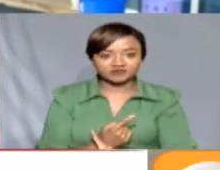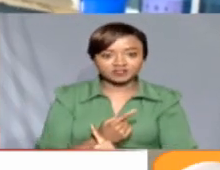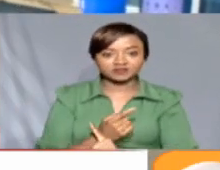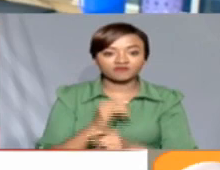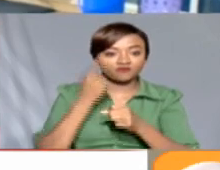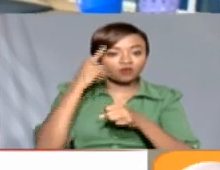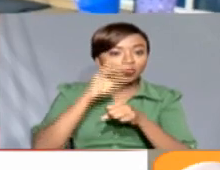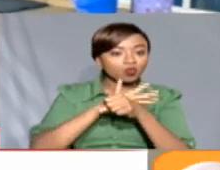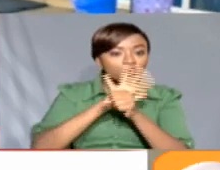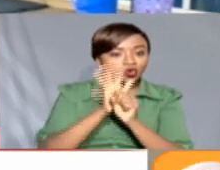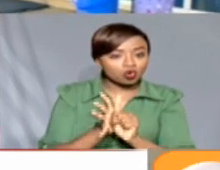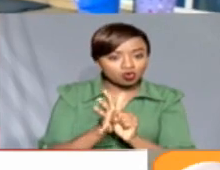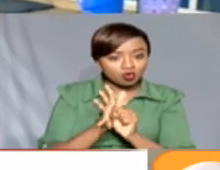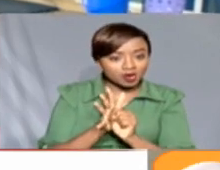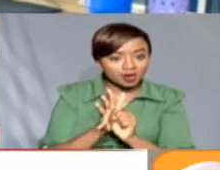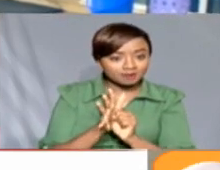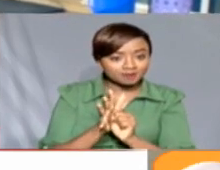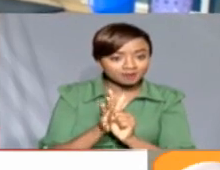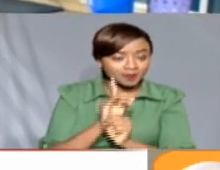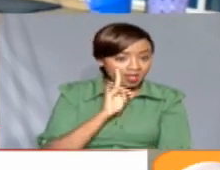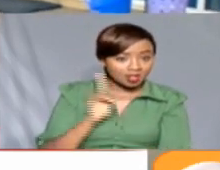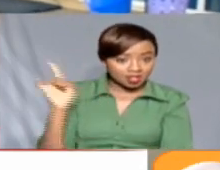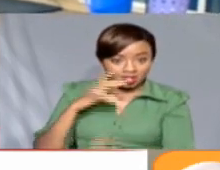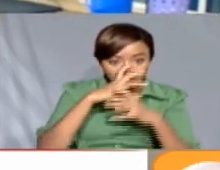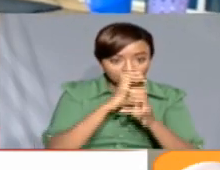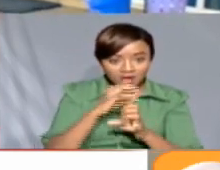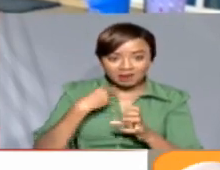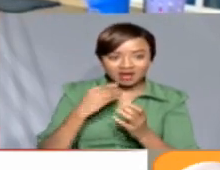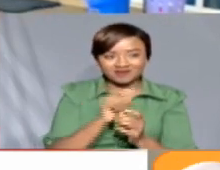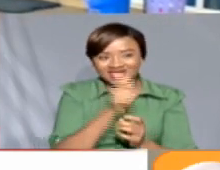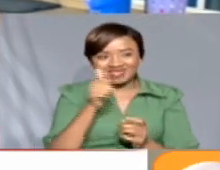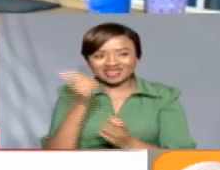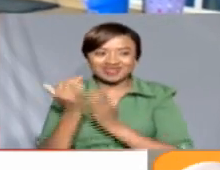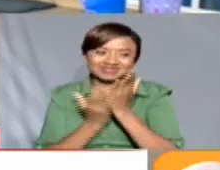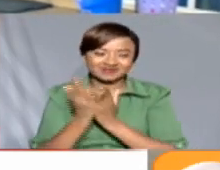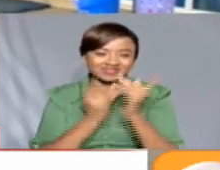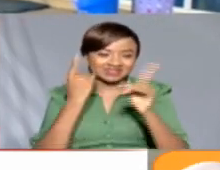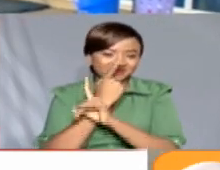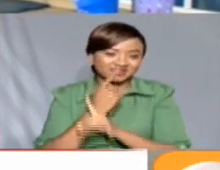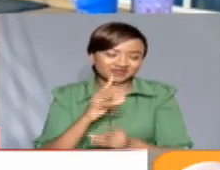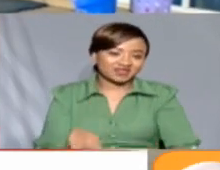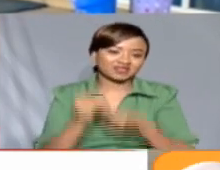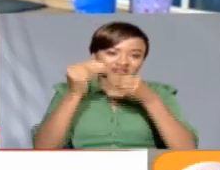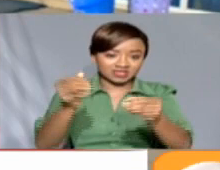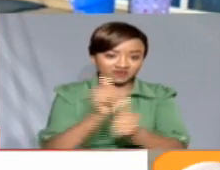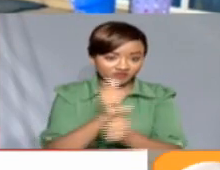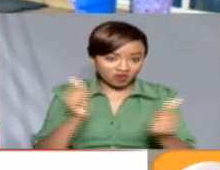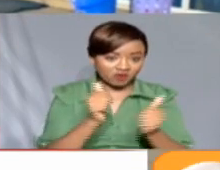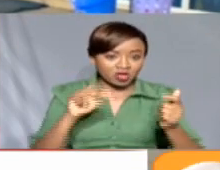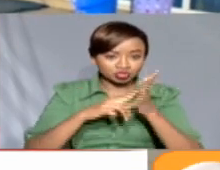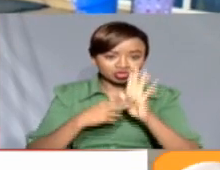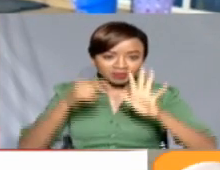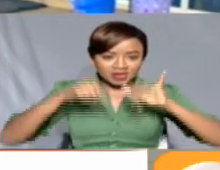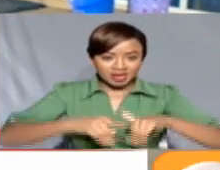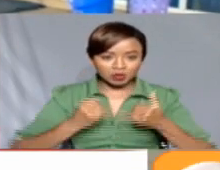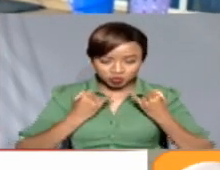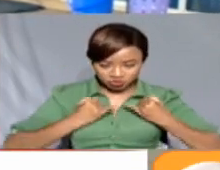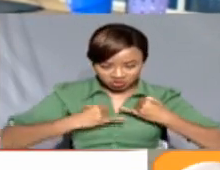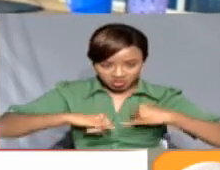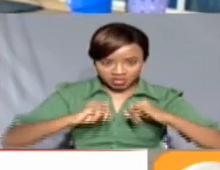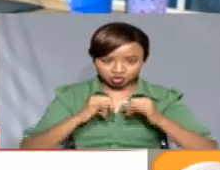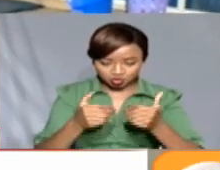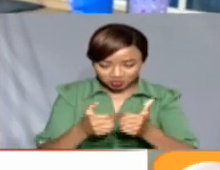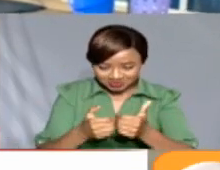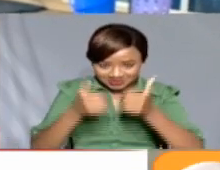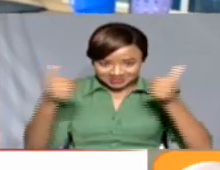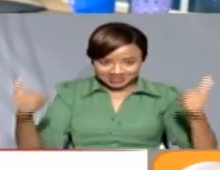testing. Now, as you can see, this is a lab that provides various other services, not just COVID-19. And so they try to keep those